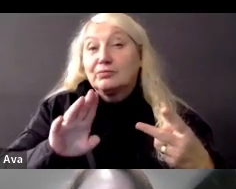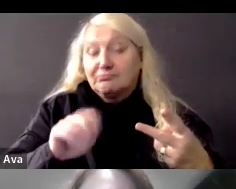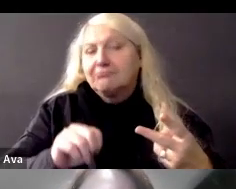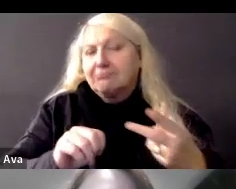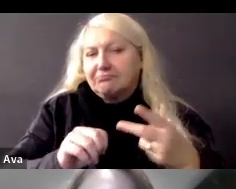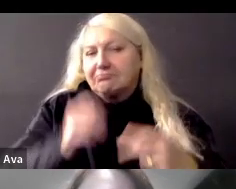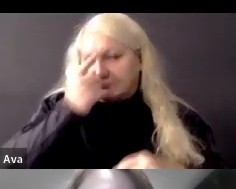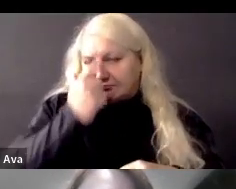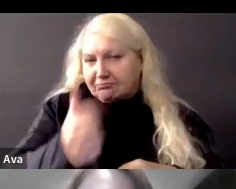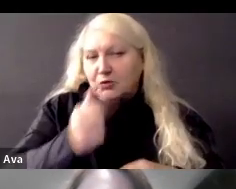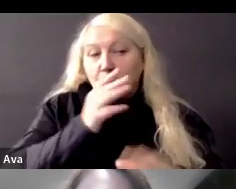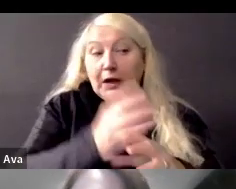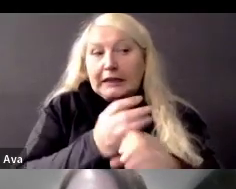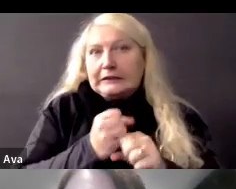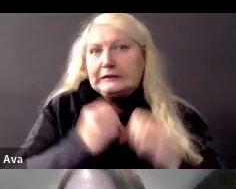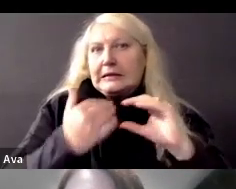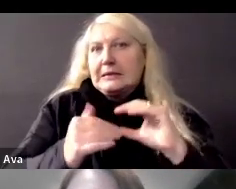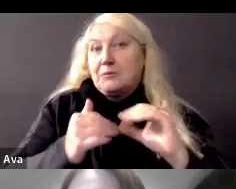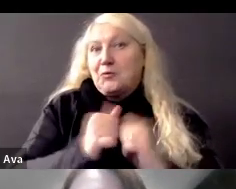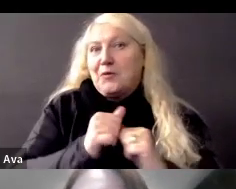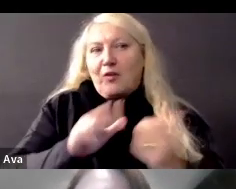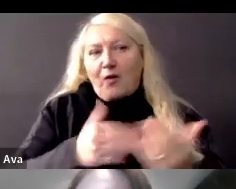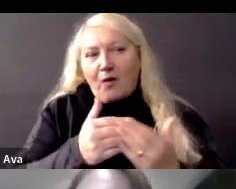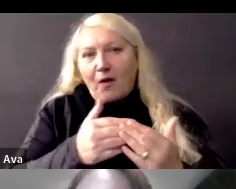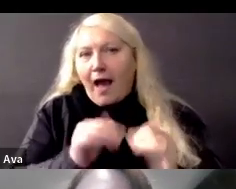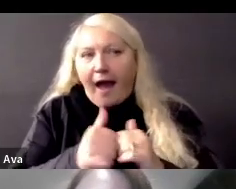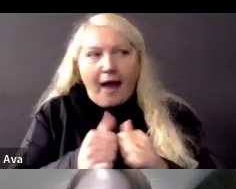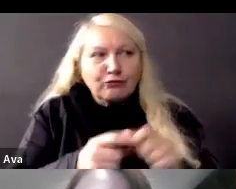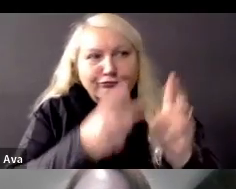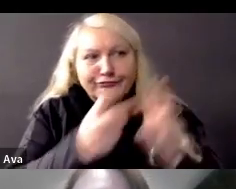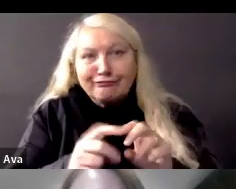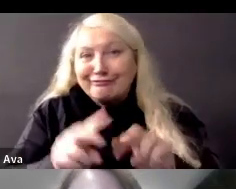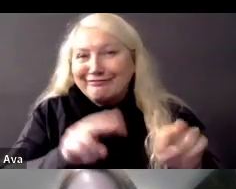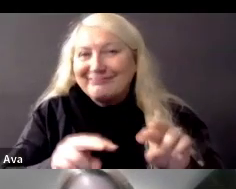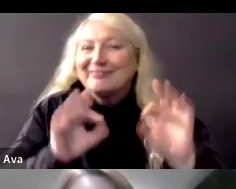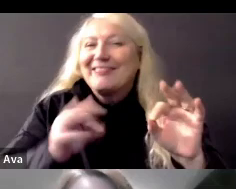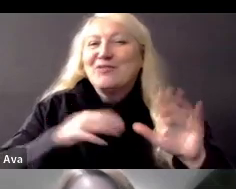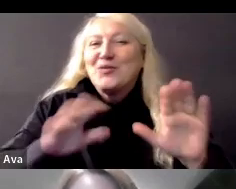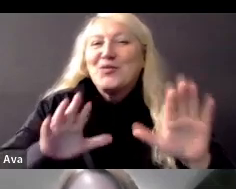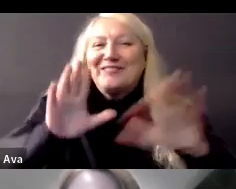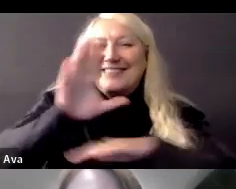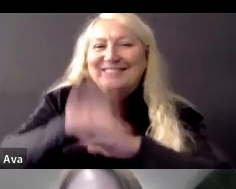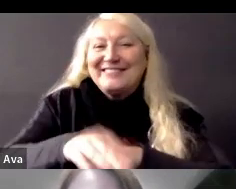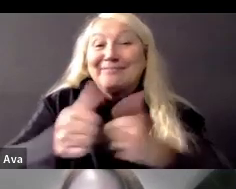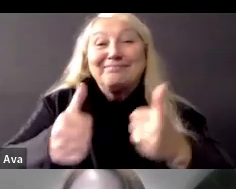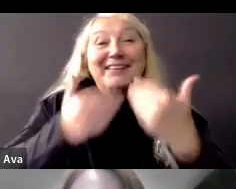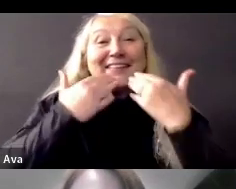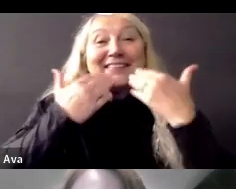receiving an email with those details. I hope everyone has a great rest of your afternoon. Thank you so much.